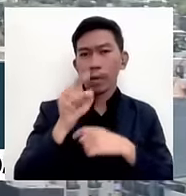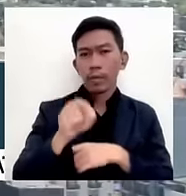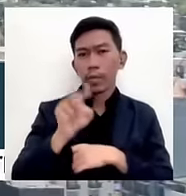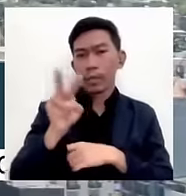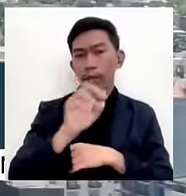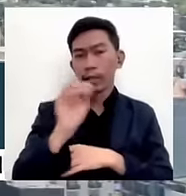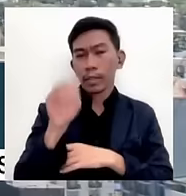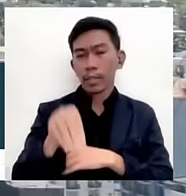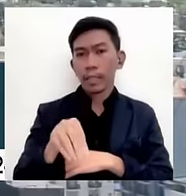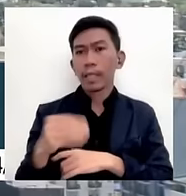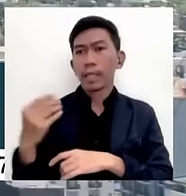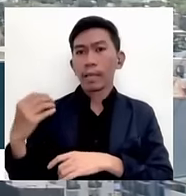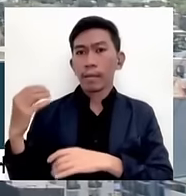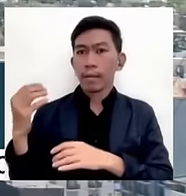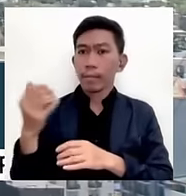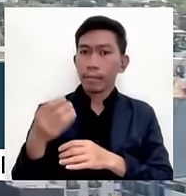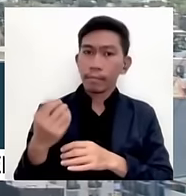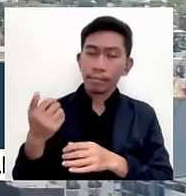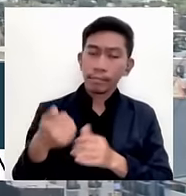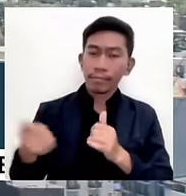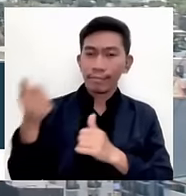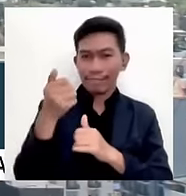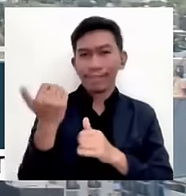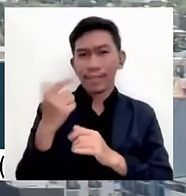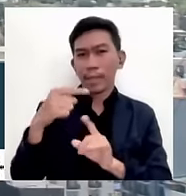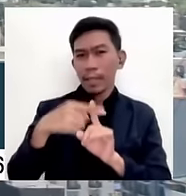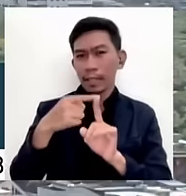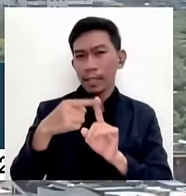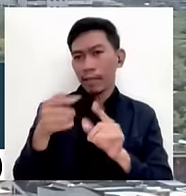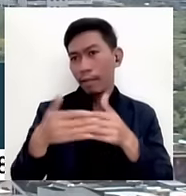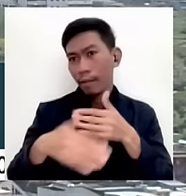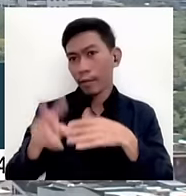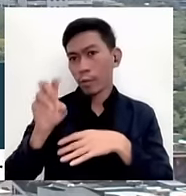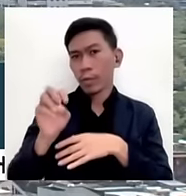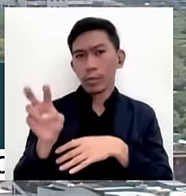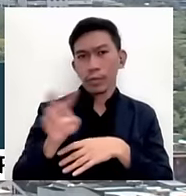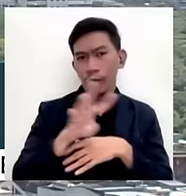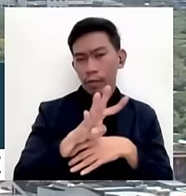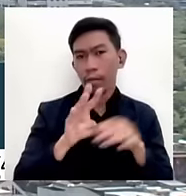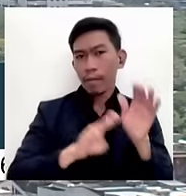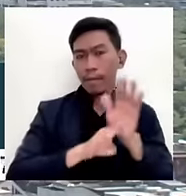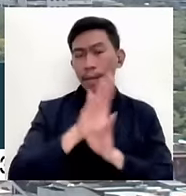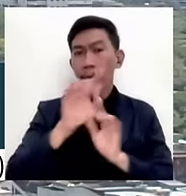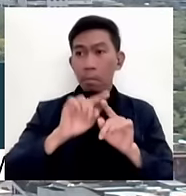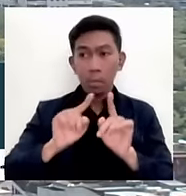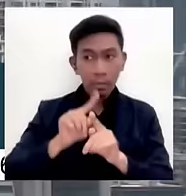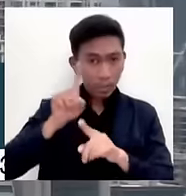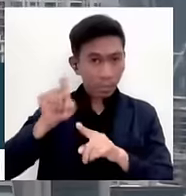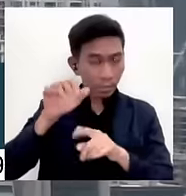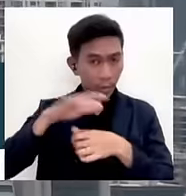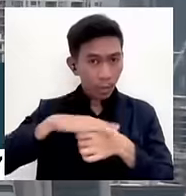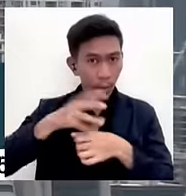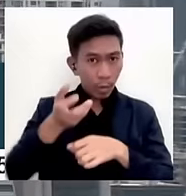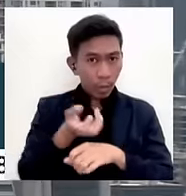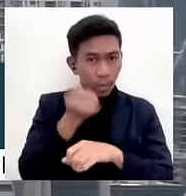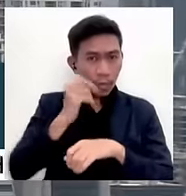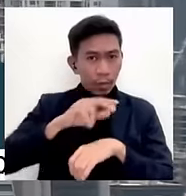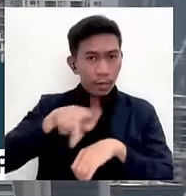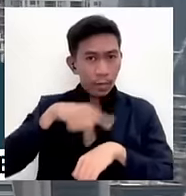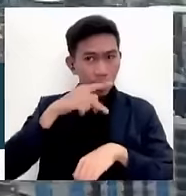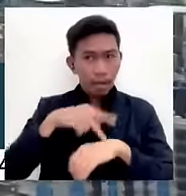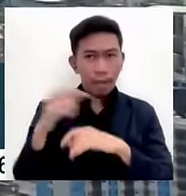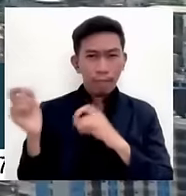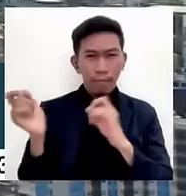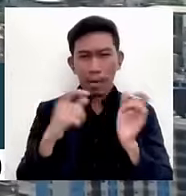officials remain optimistic for the growth this 2024. However, when asked if domestic political bickering could